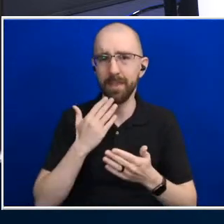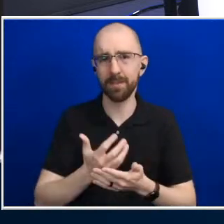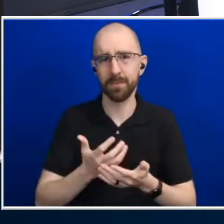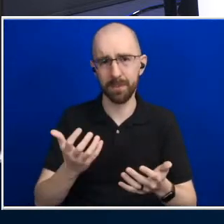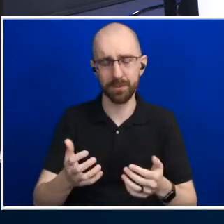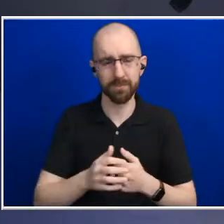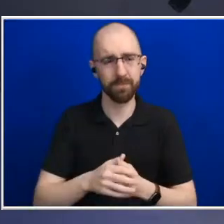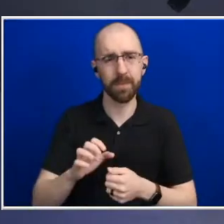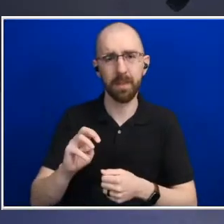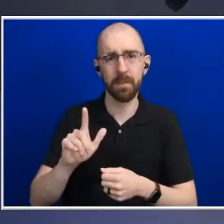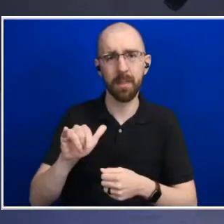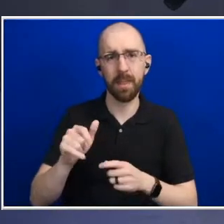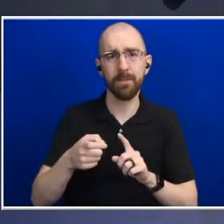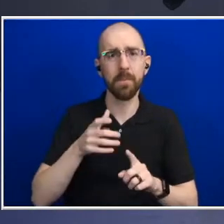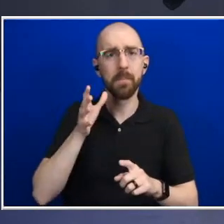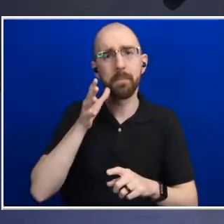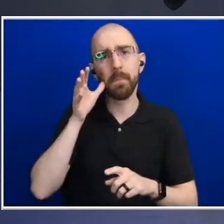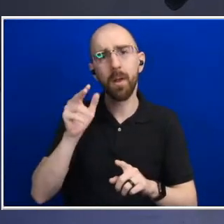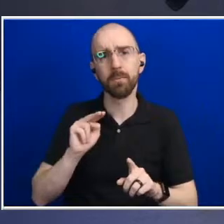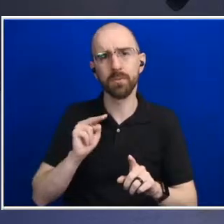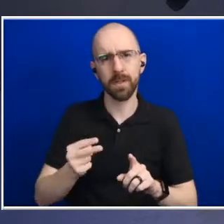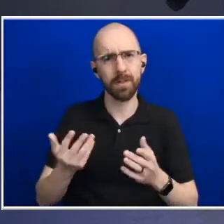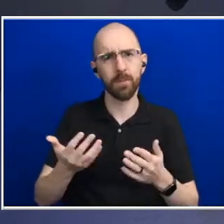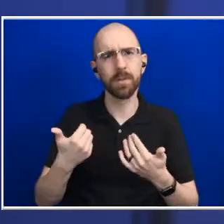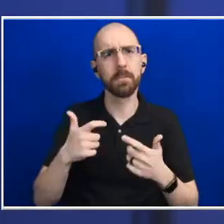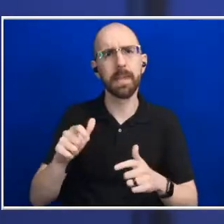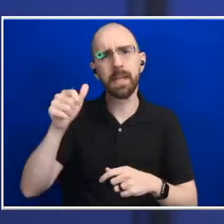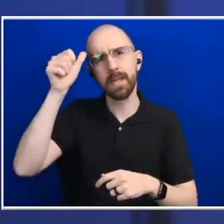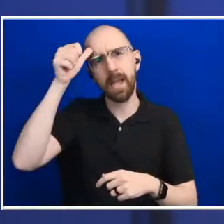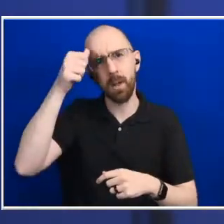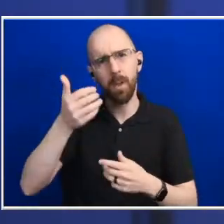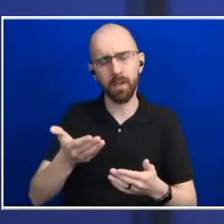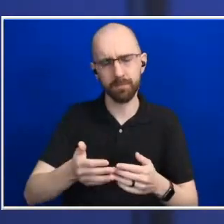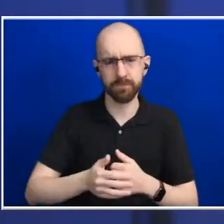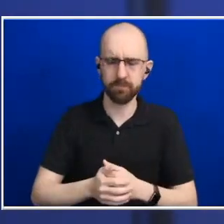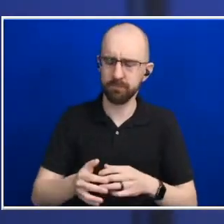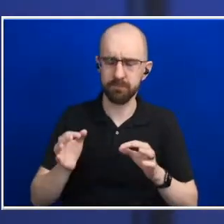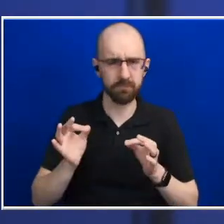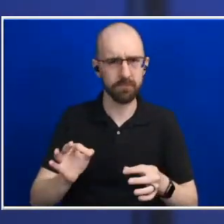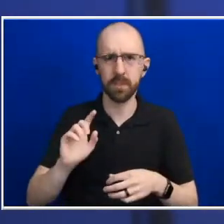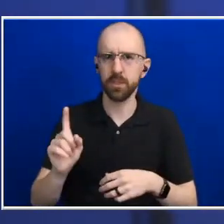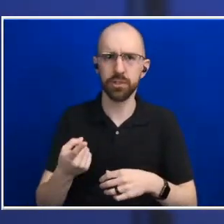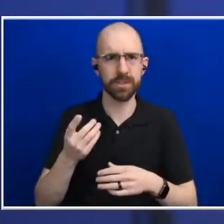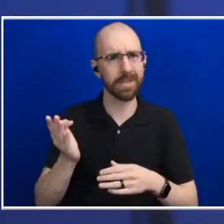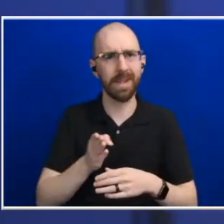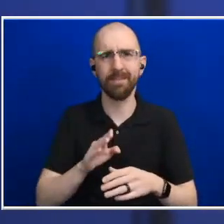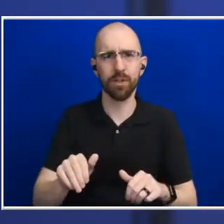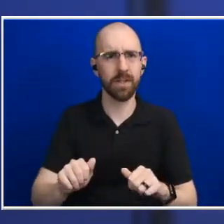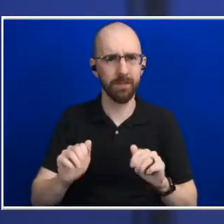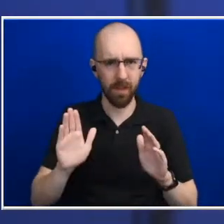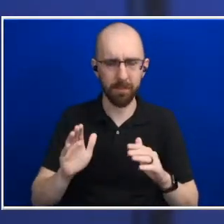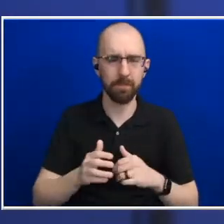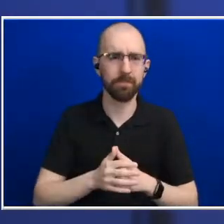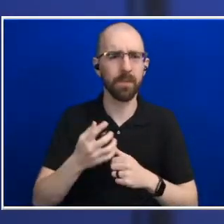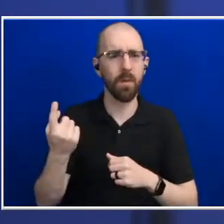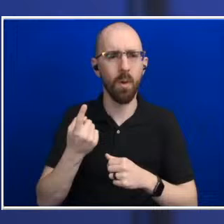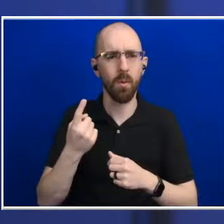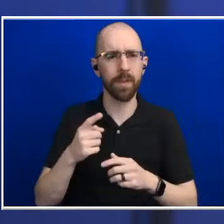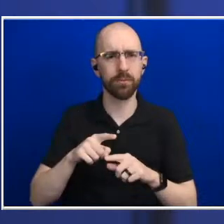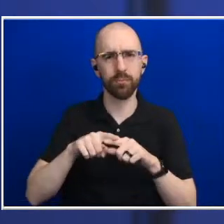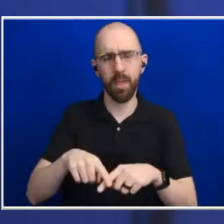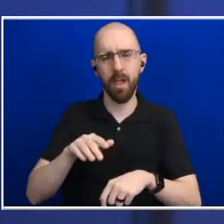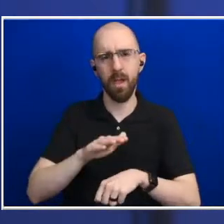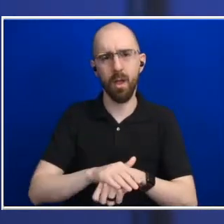parent's perspective, what's the big takeaway? Absolutely, just to never give up. Just always rely on your doctors, your